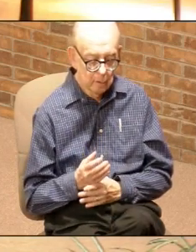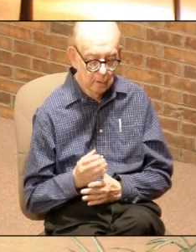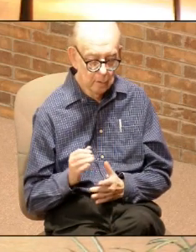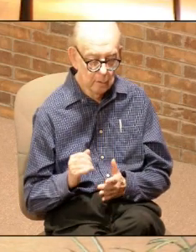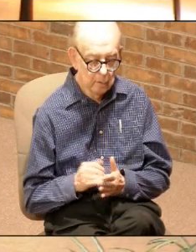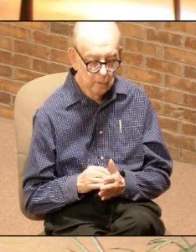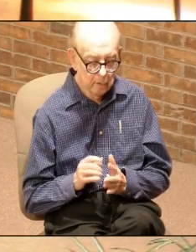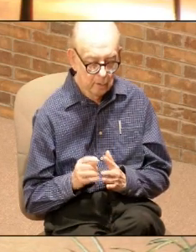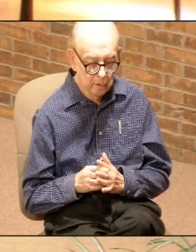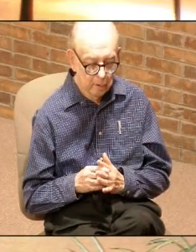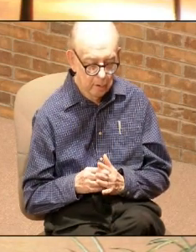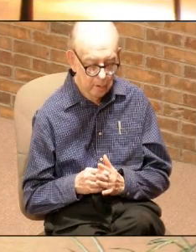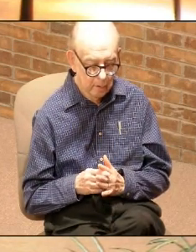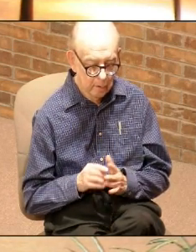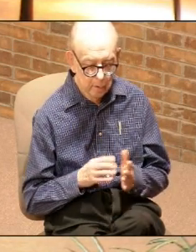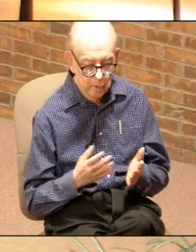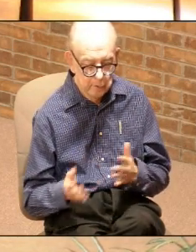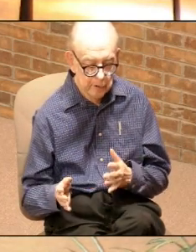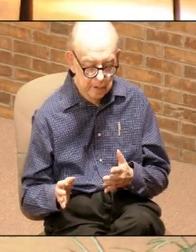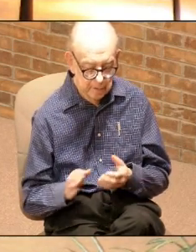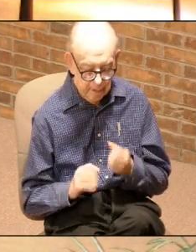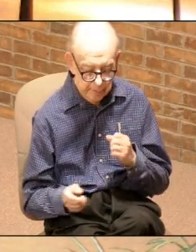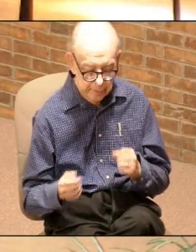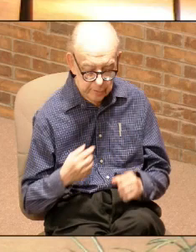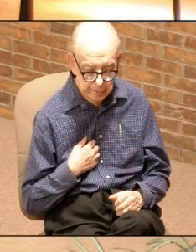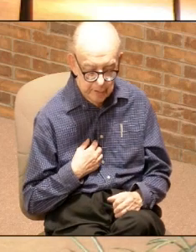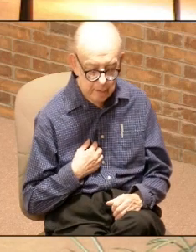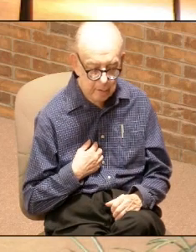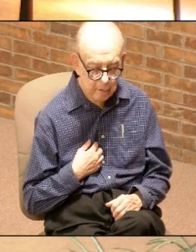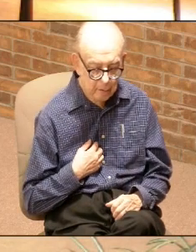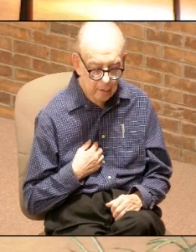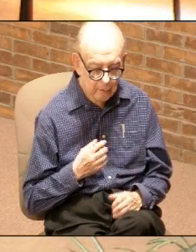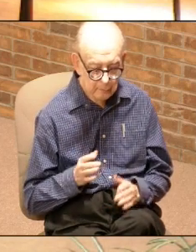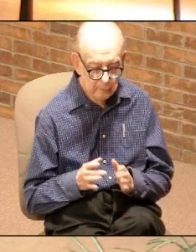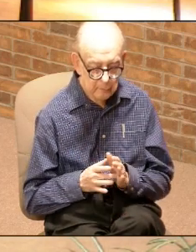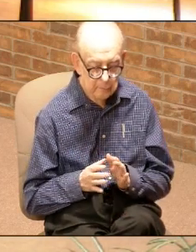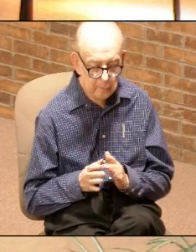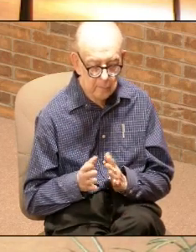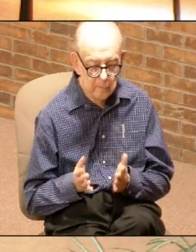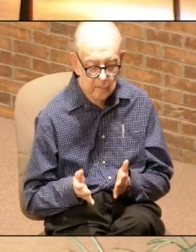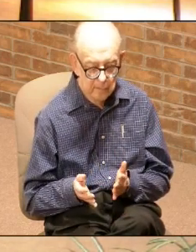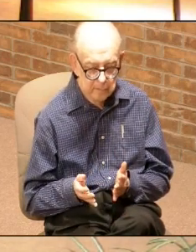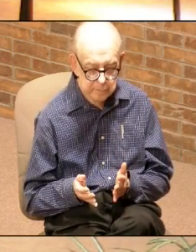This is starting to bring damage to me. The Bible